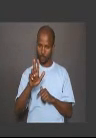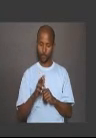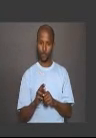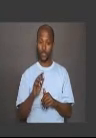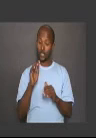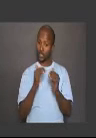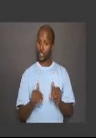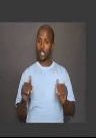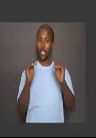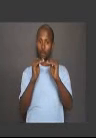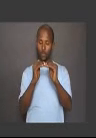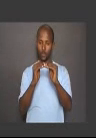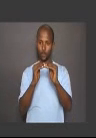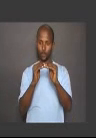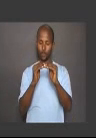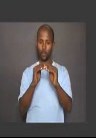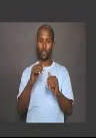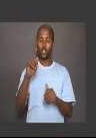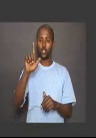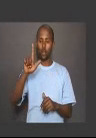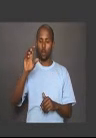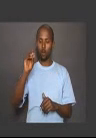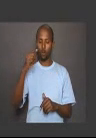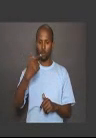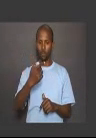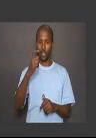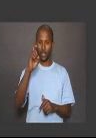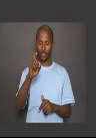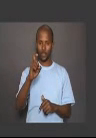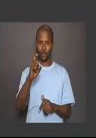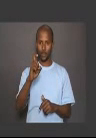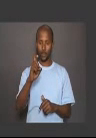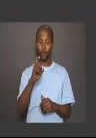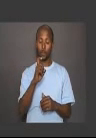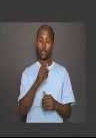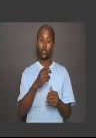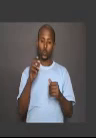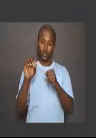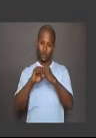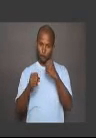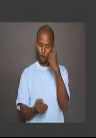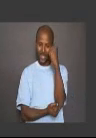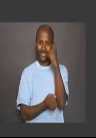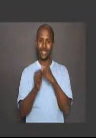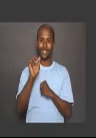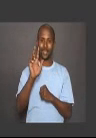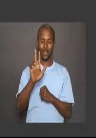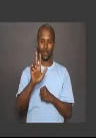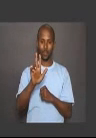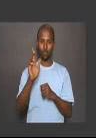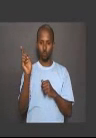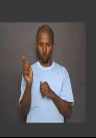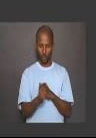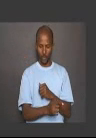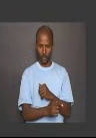This equals the logarithm of x to the base 3